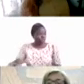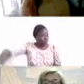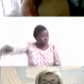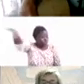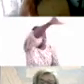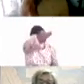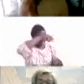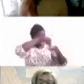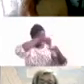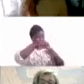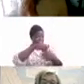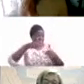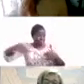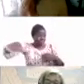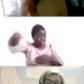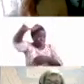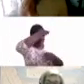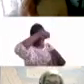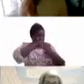wheelchair.